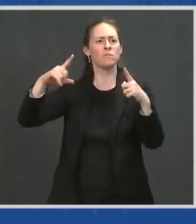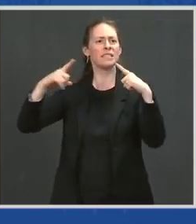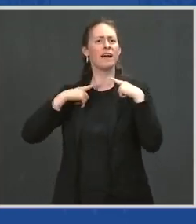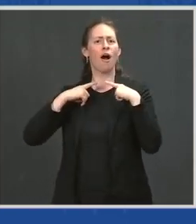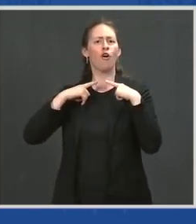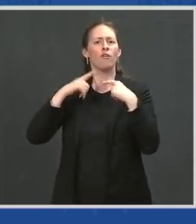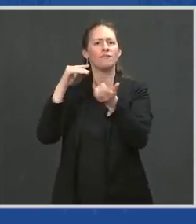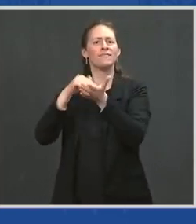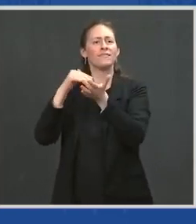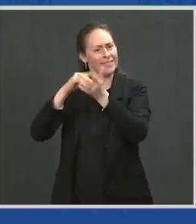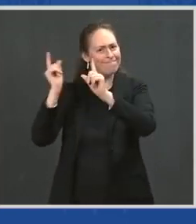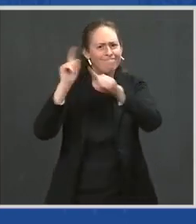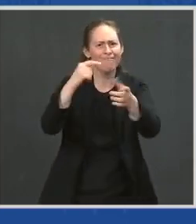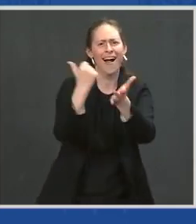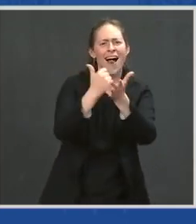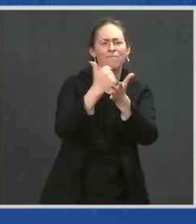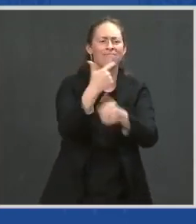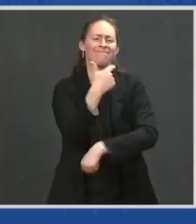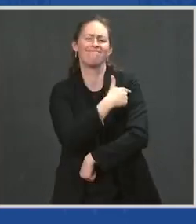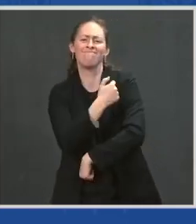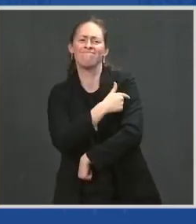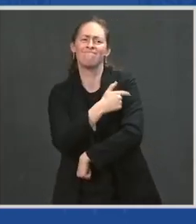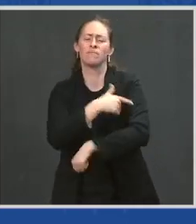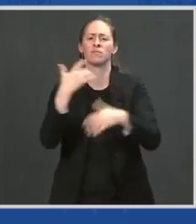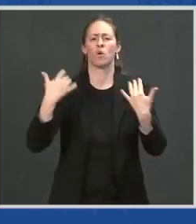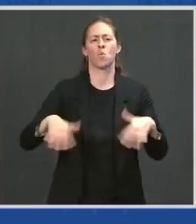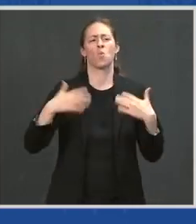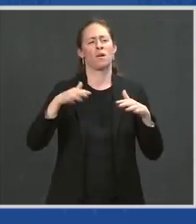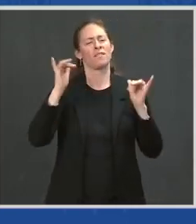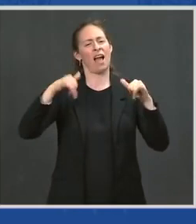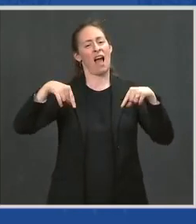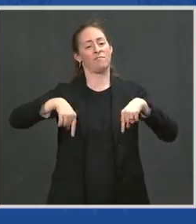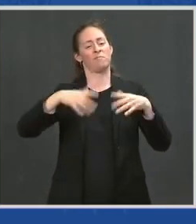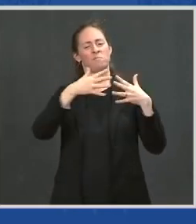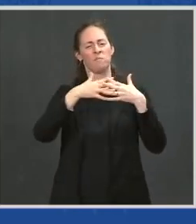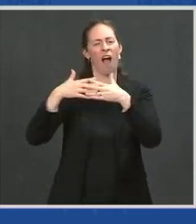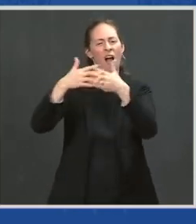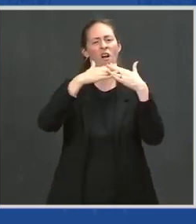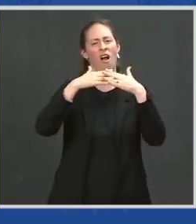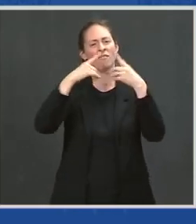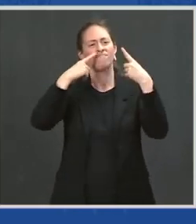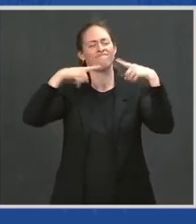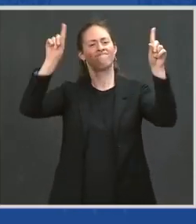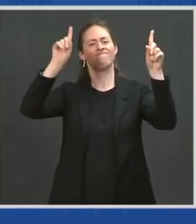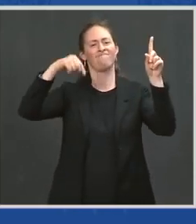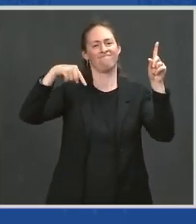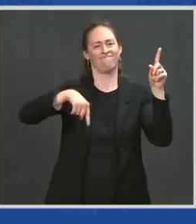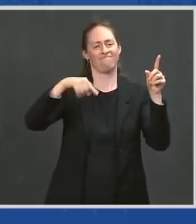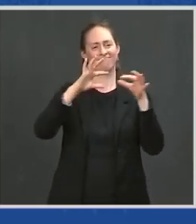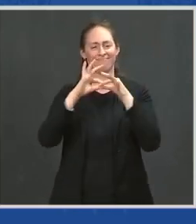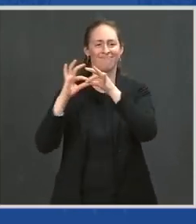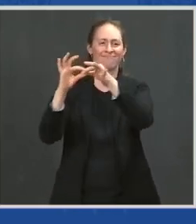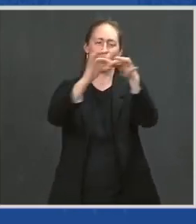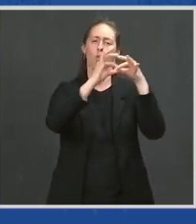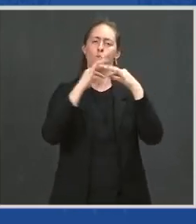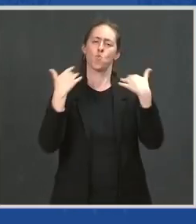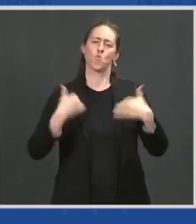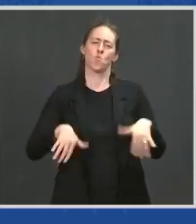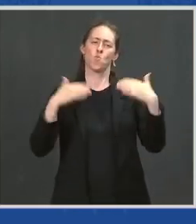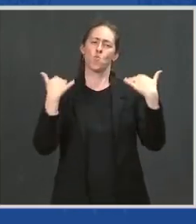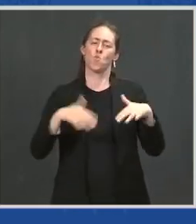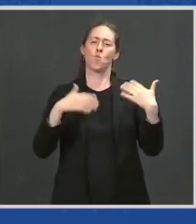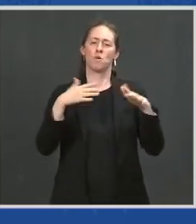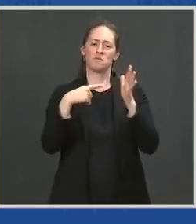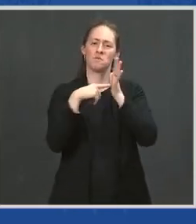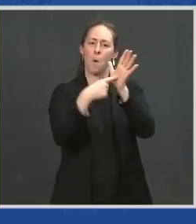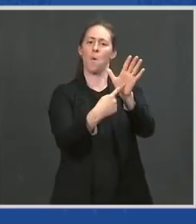communities. This is an American achievement, a powerful demonstration of unity and resolve, what unity